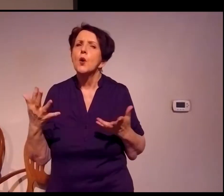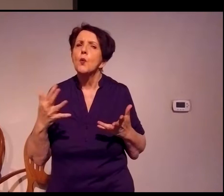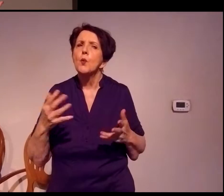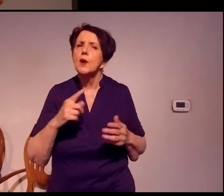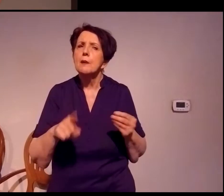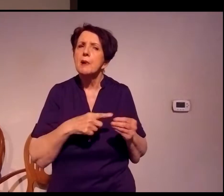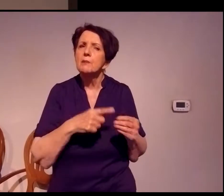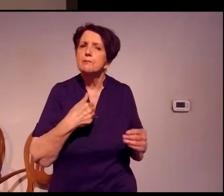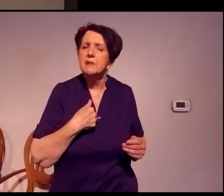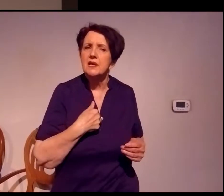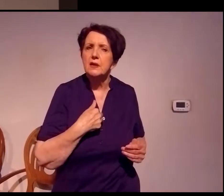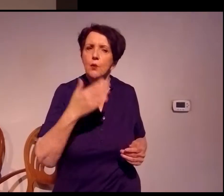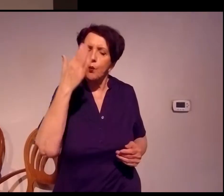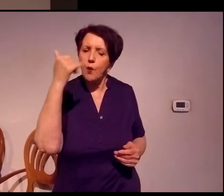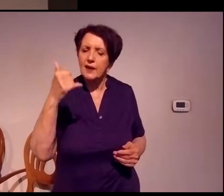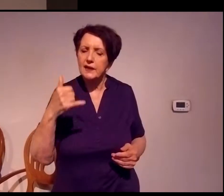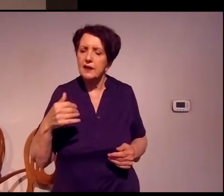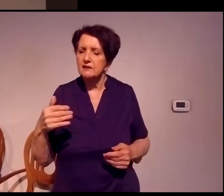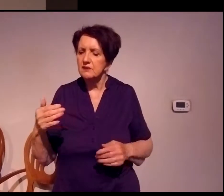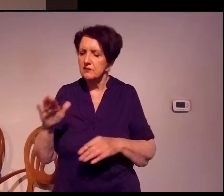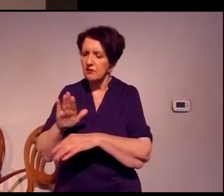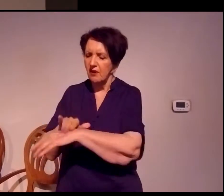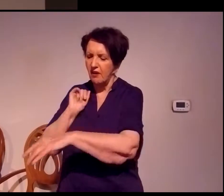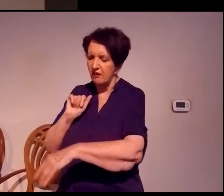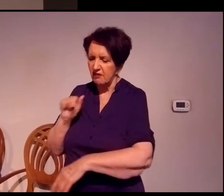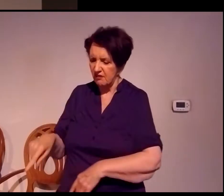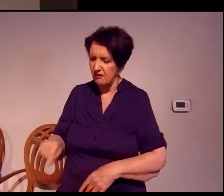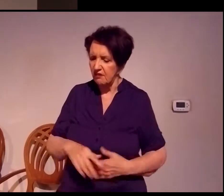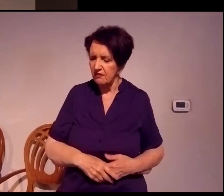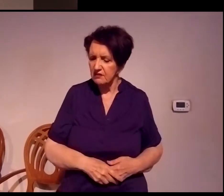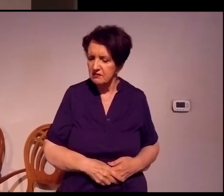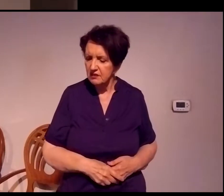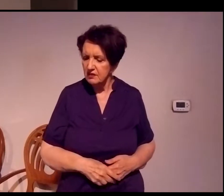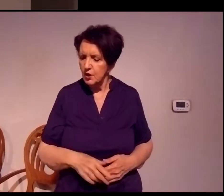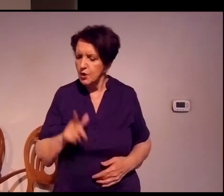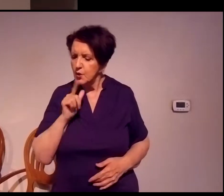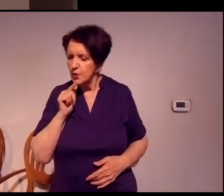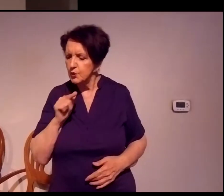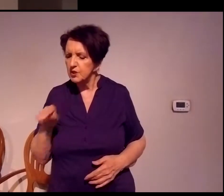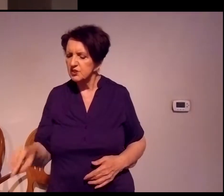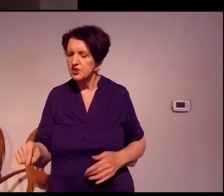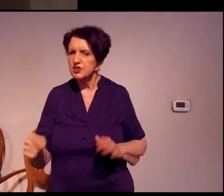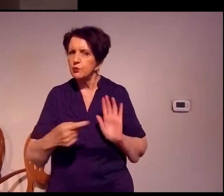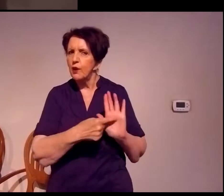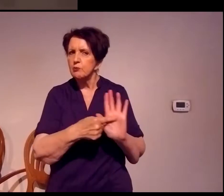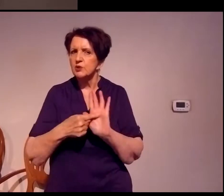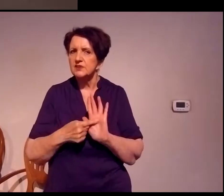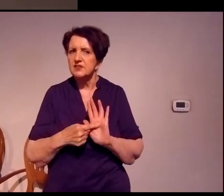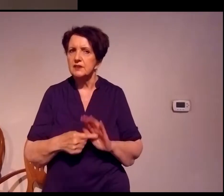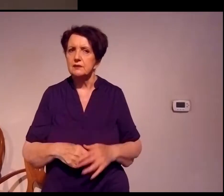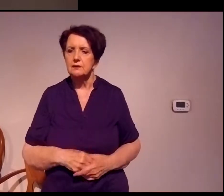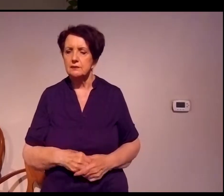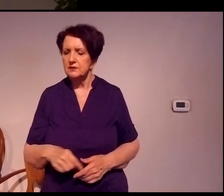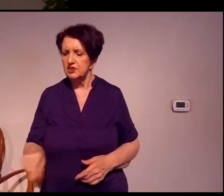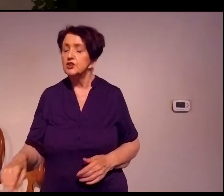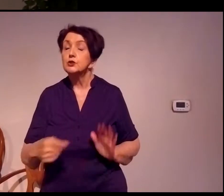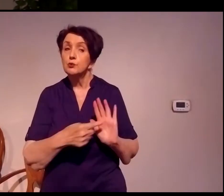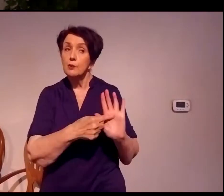Why did I call her in? Who does she represent? She represented the women in my